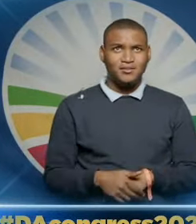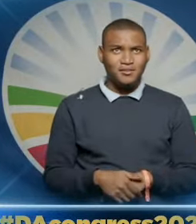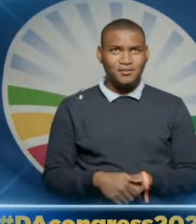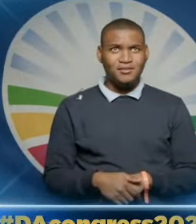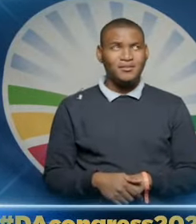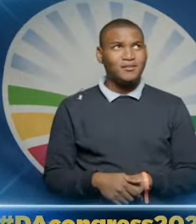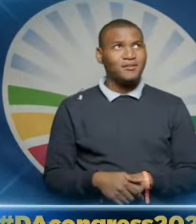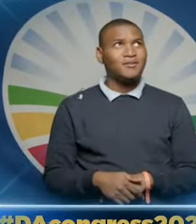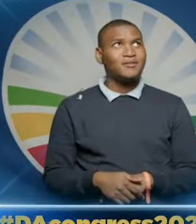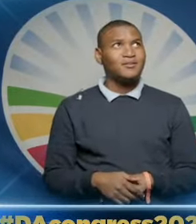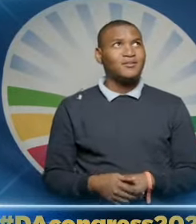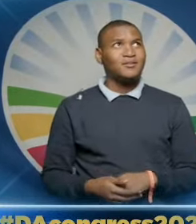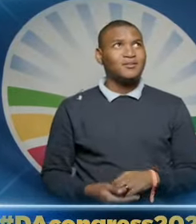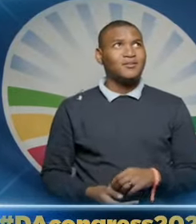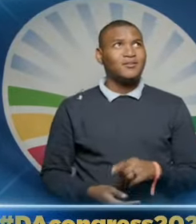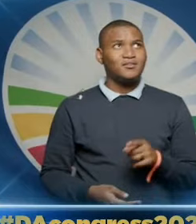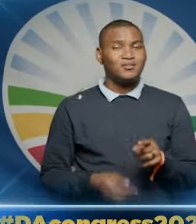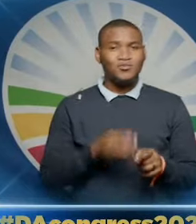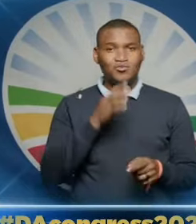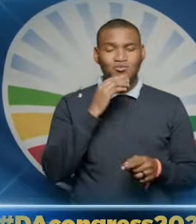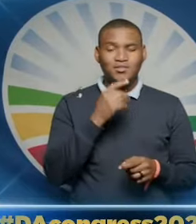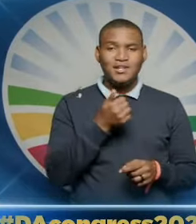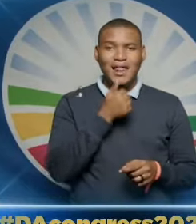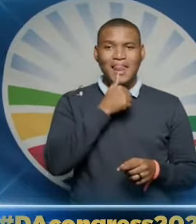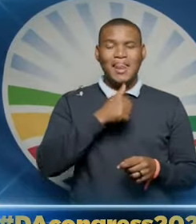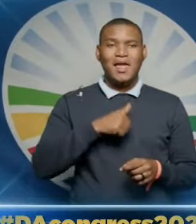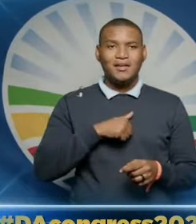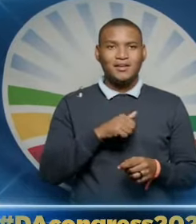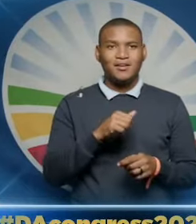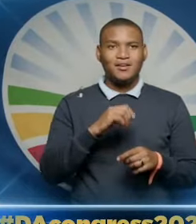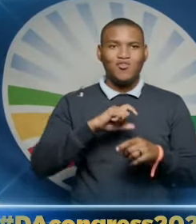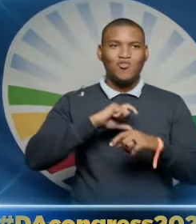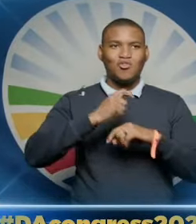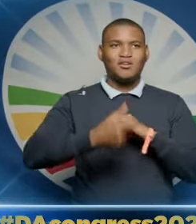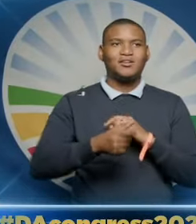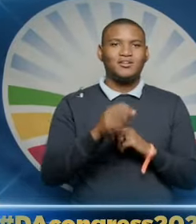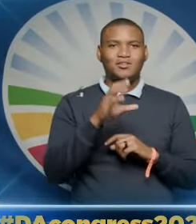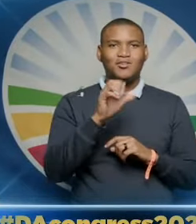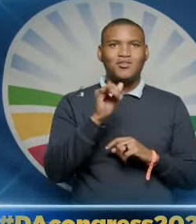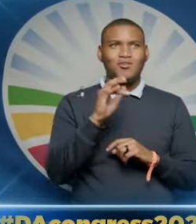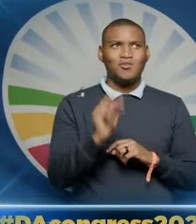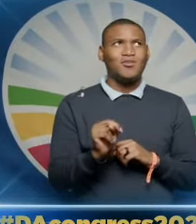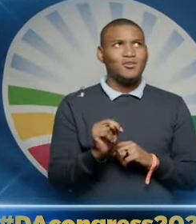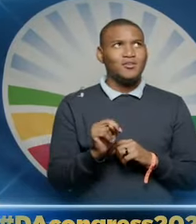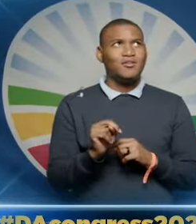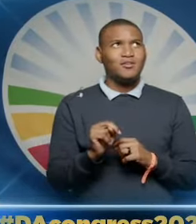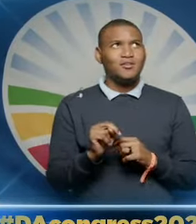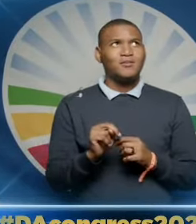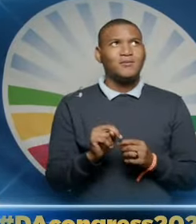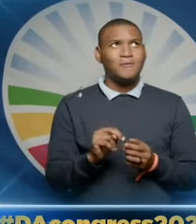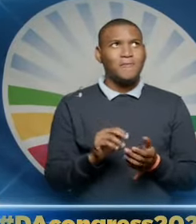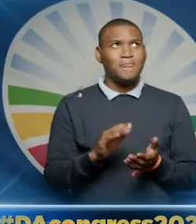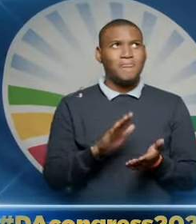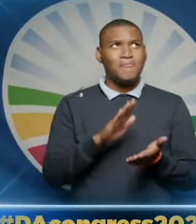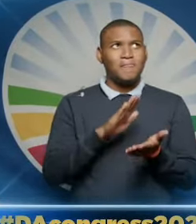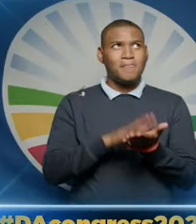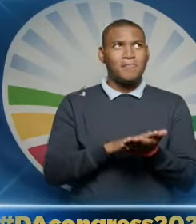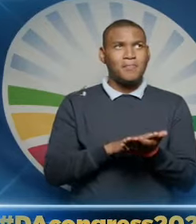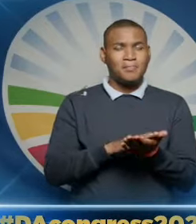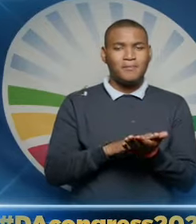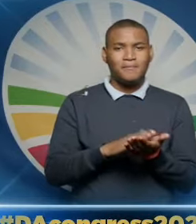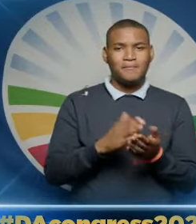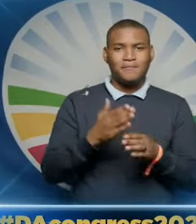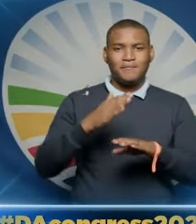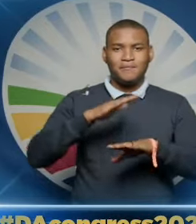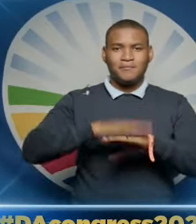is the coin we're going to use. This is the Lucky Congress coin. And on this side is a wildebeest. And I'm going to ask you to remember, we're going to call